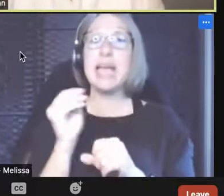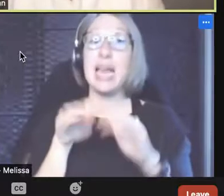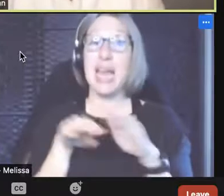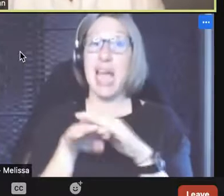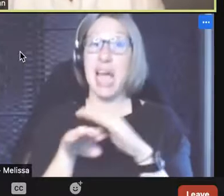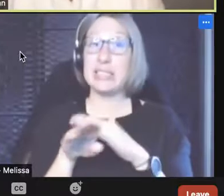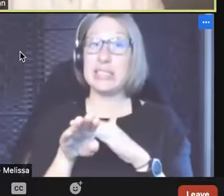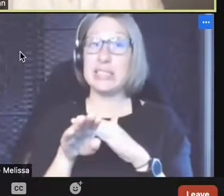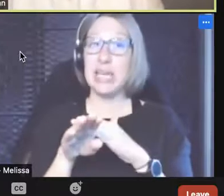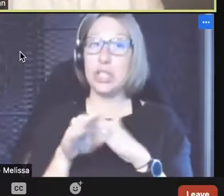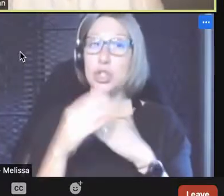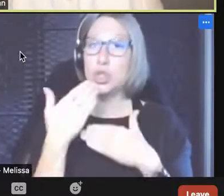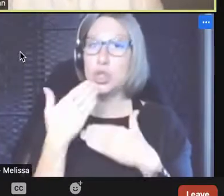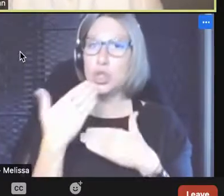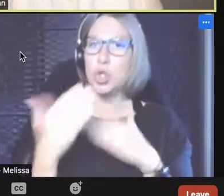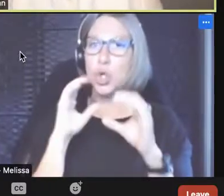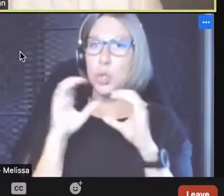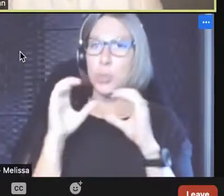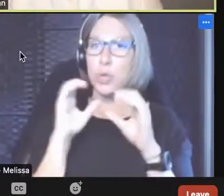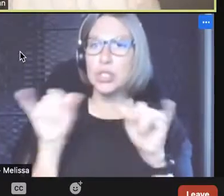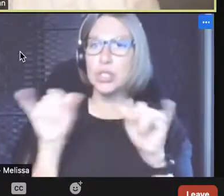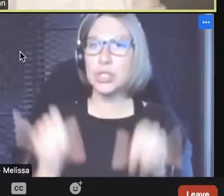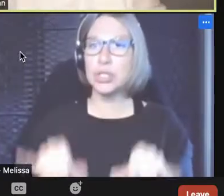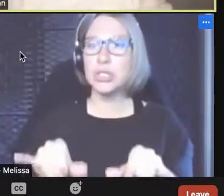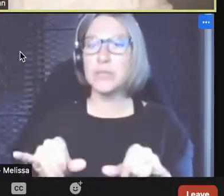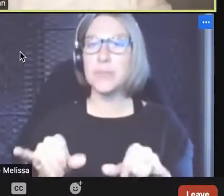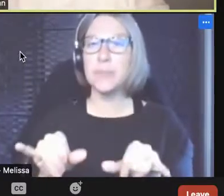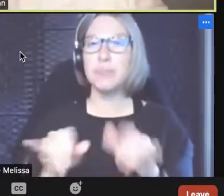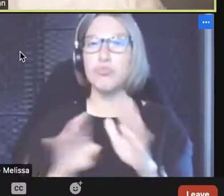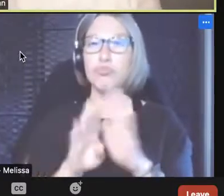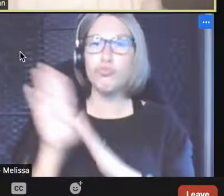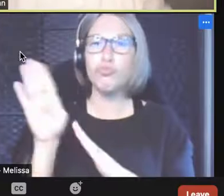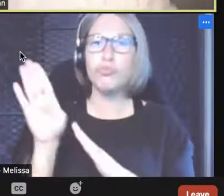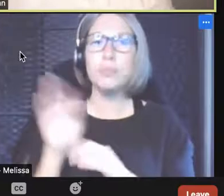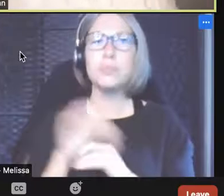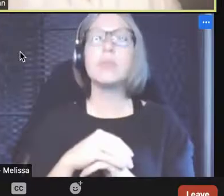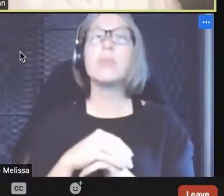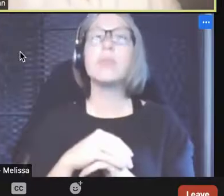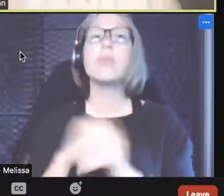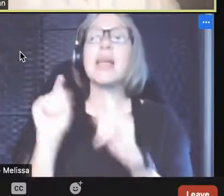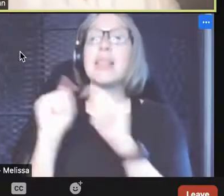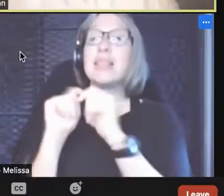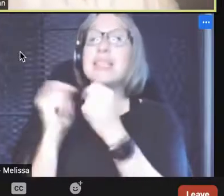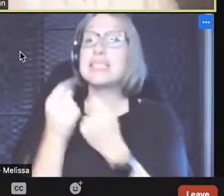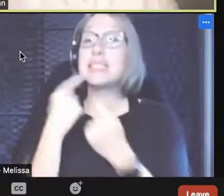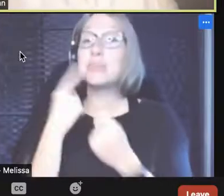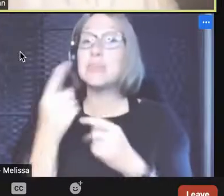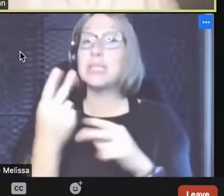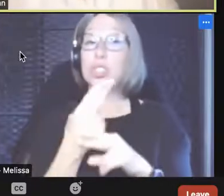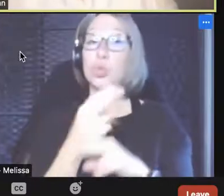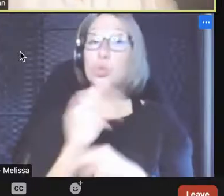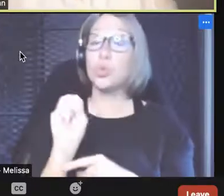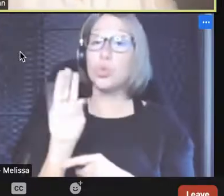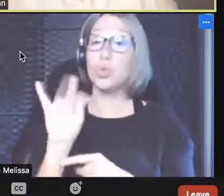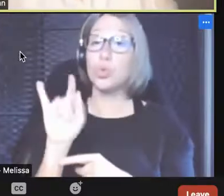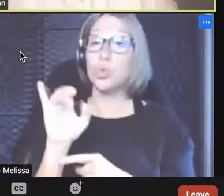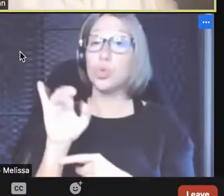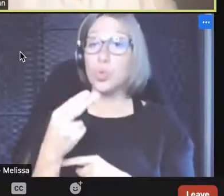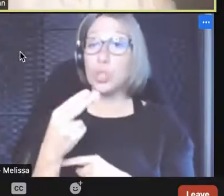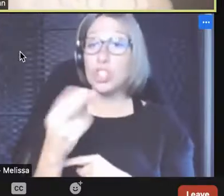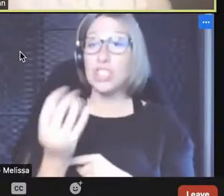communication system. His team says that Jack currently uses switches for choice making and that they're light up switches, but at this time,